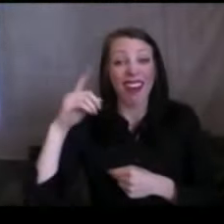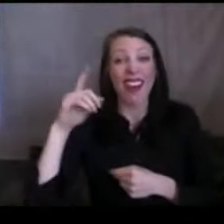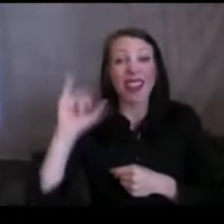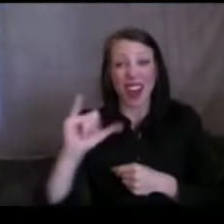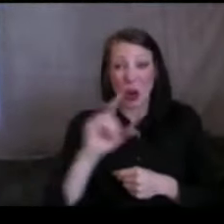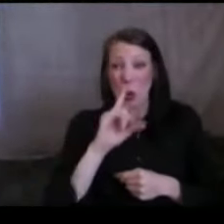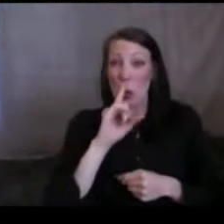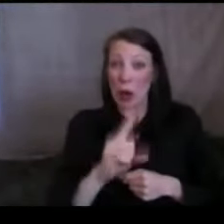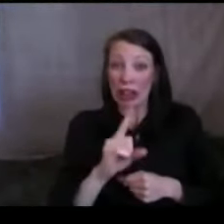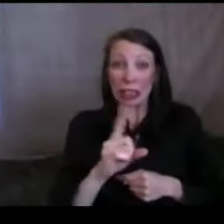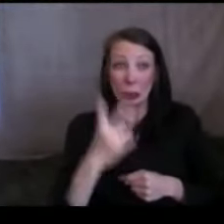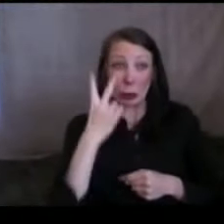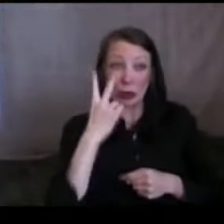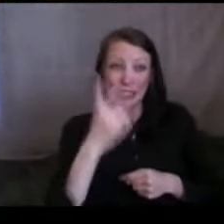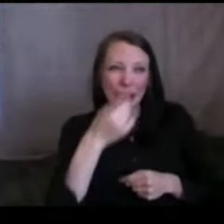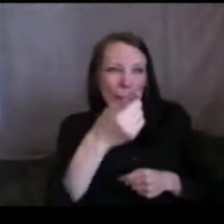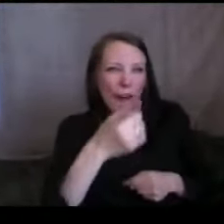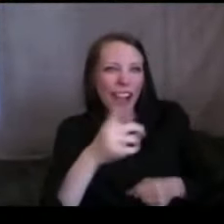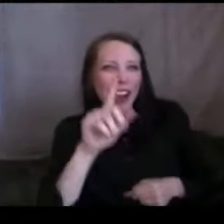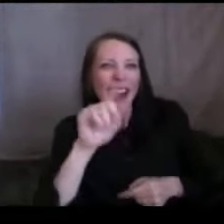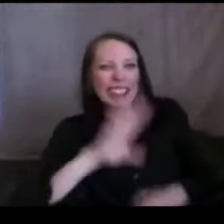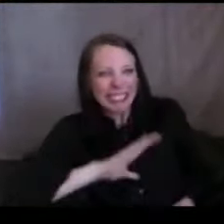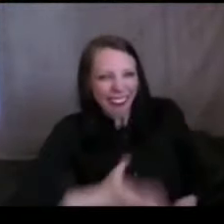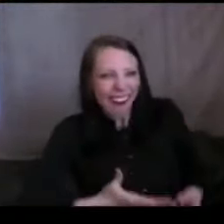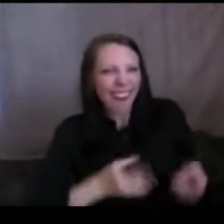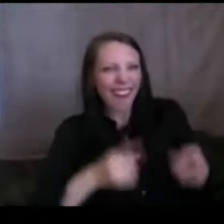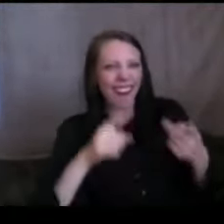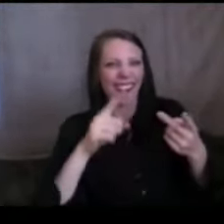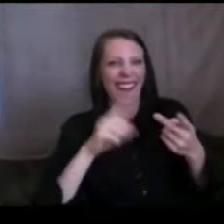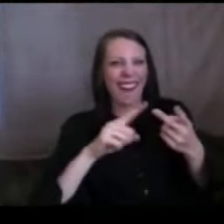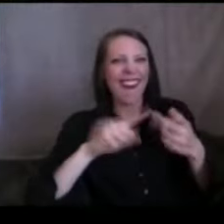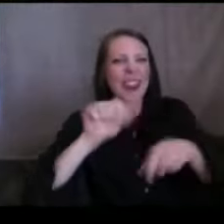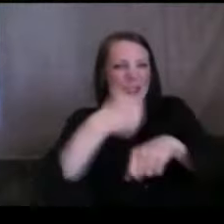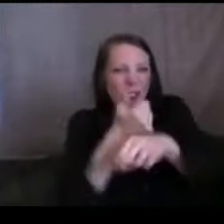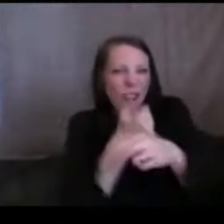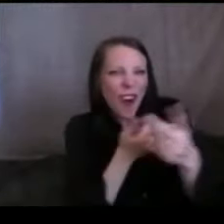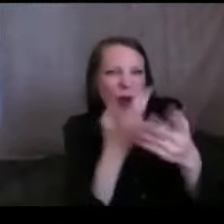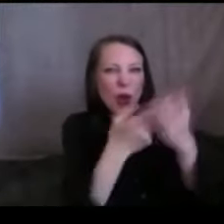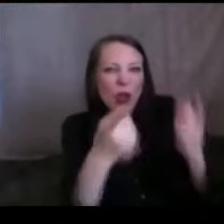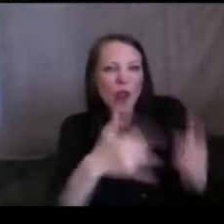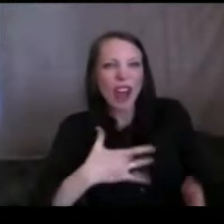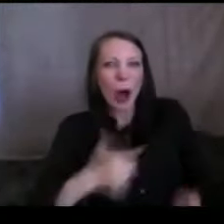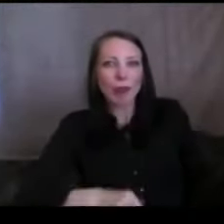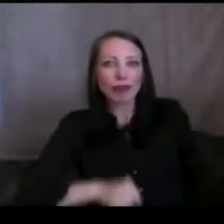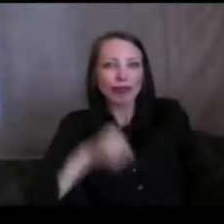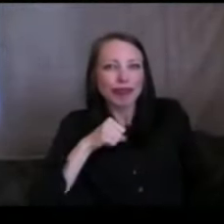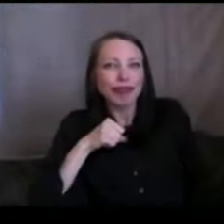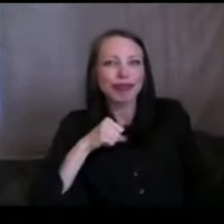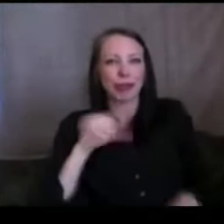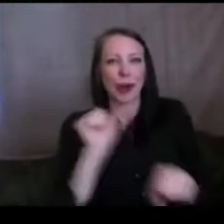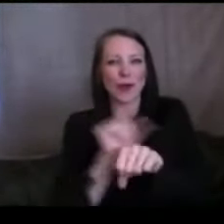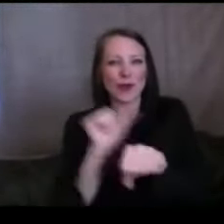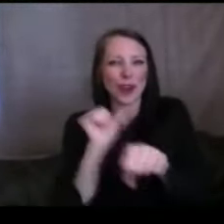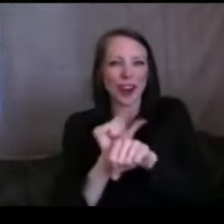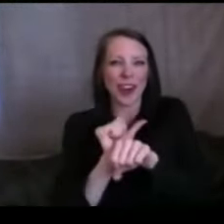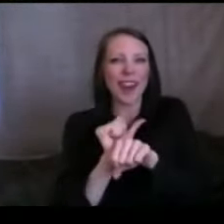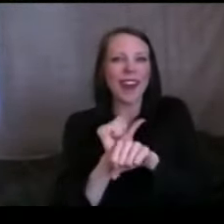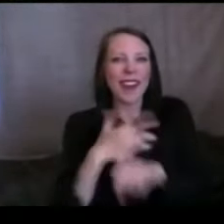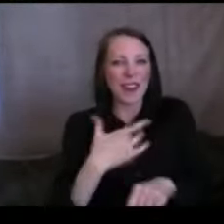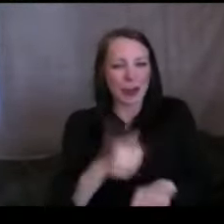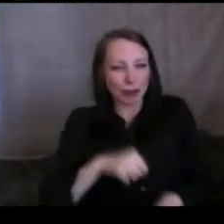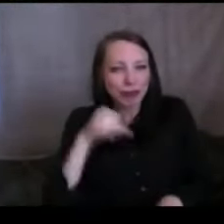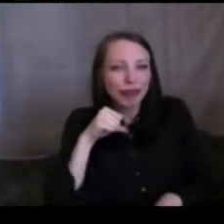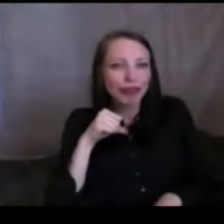clearly have in your workers, both for you and Jody, that the true pride that you feel in